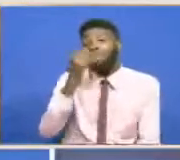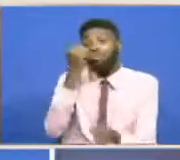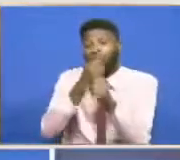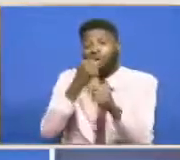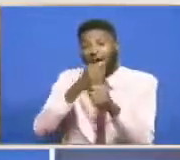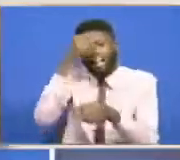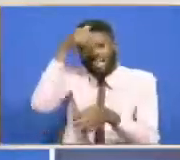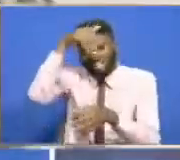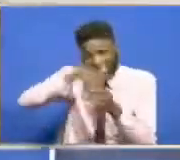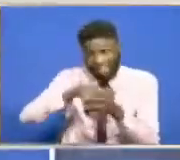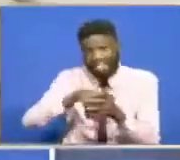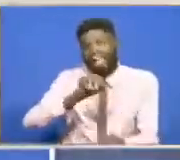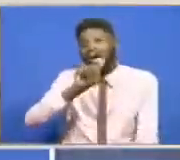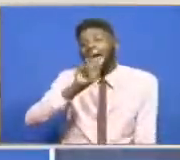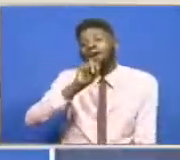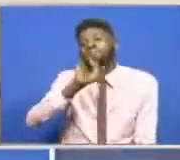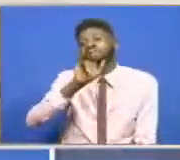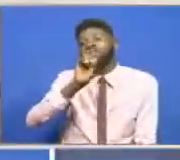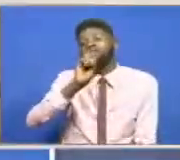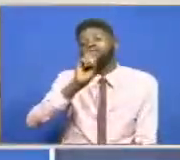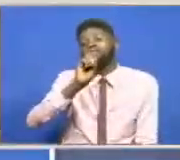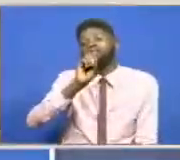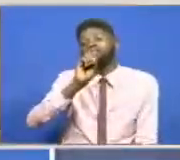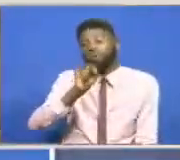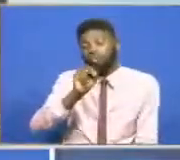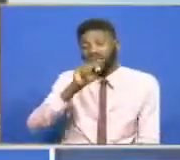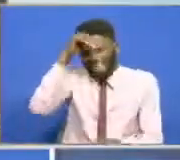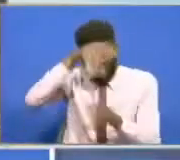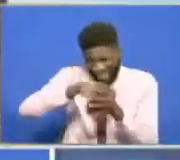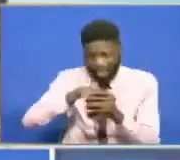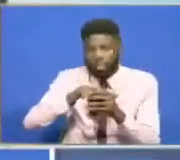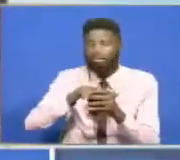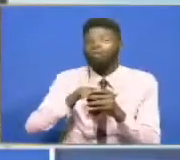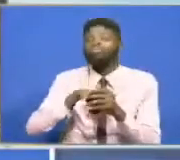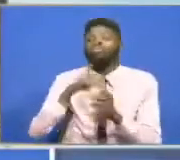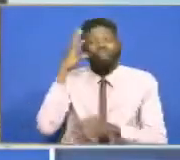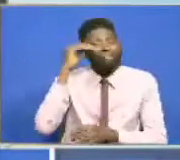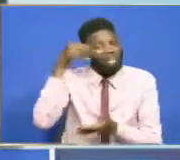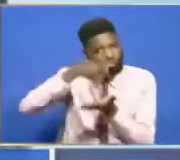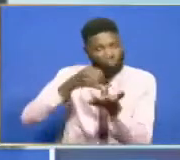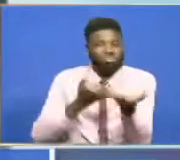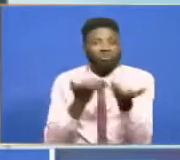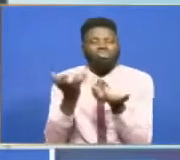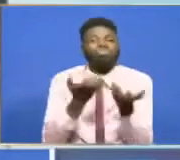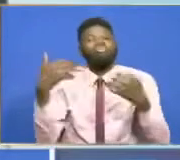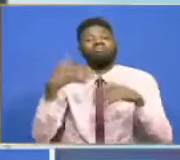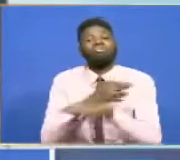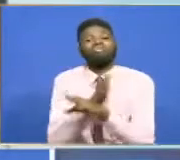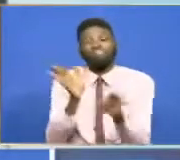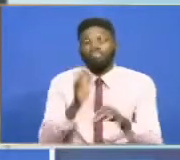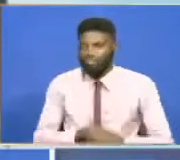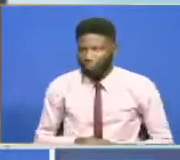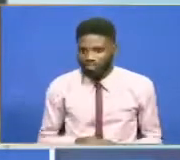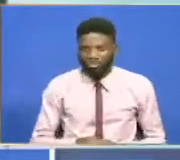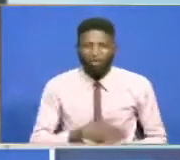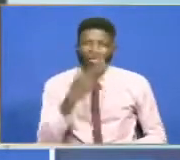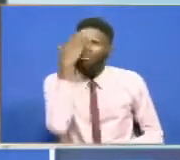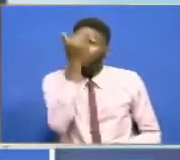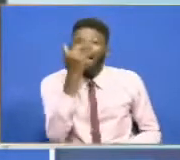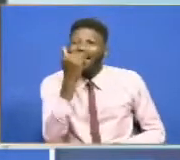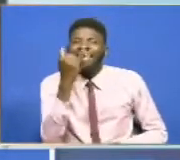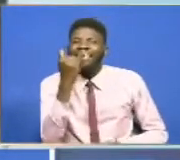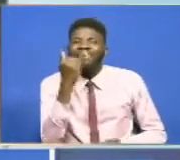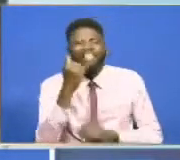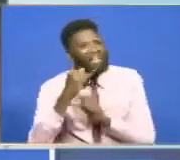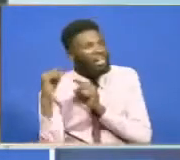Union mission in Somalia are engaging in illegal trade. Why would these allegations be leveled against a